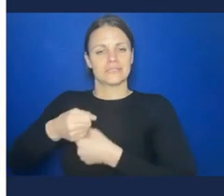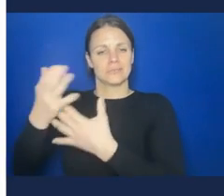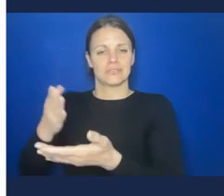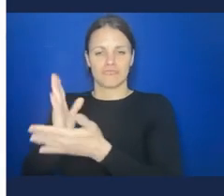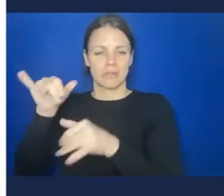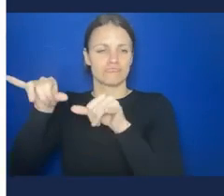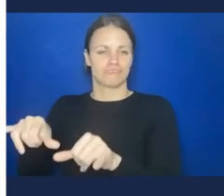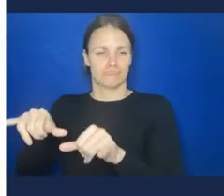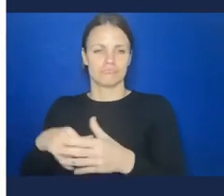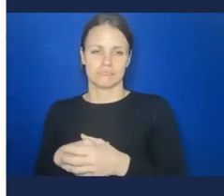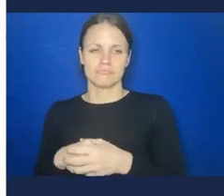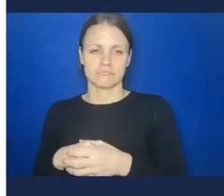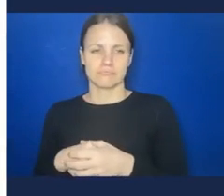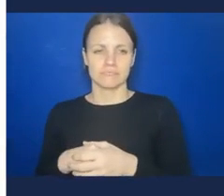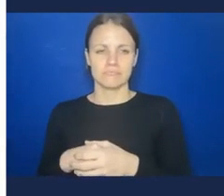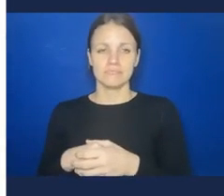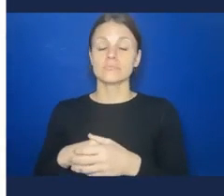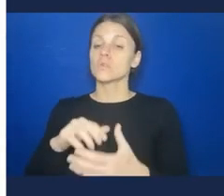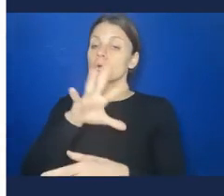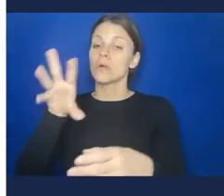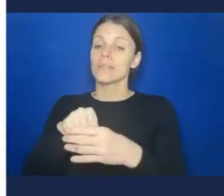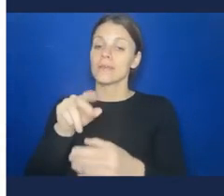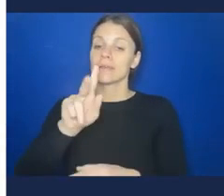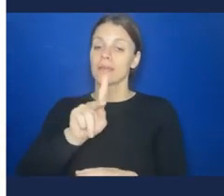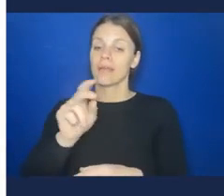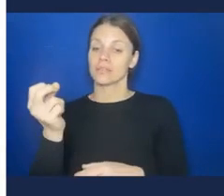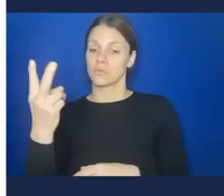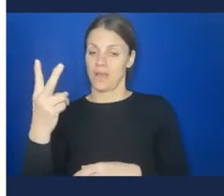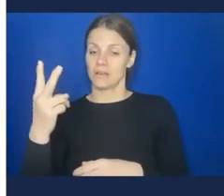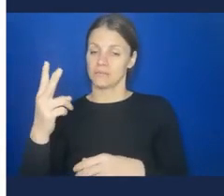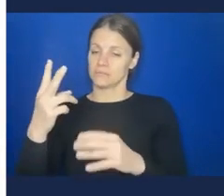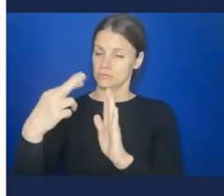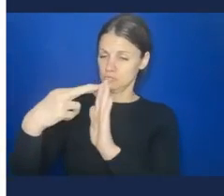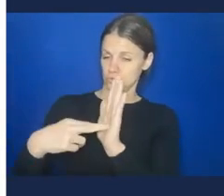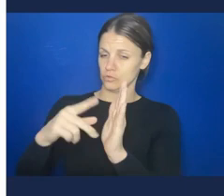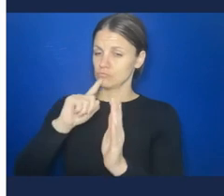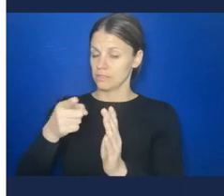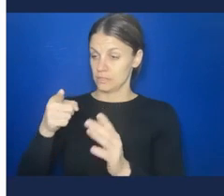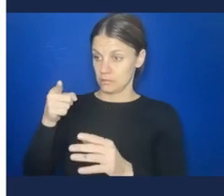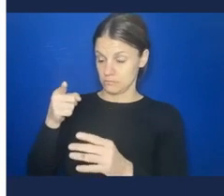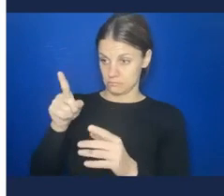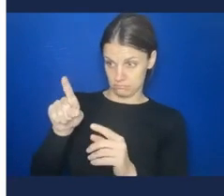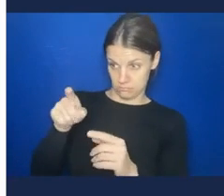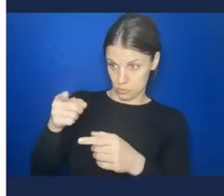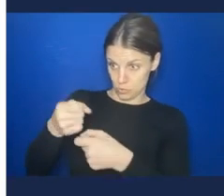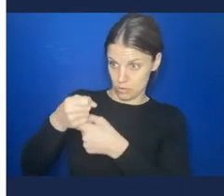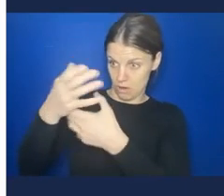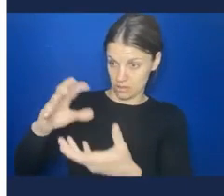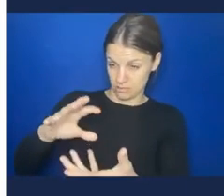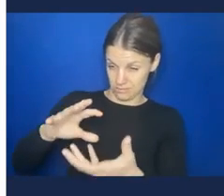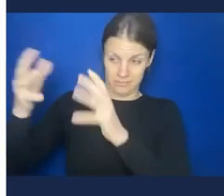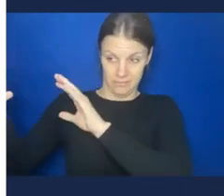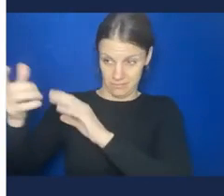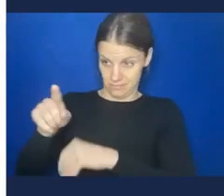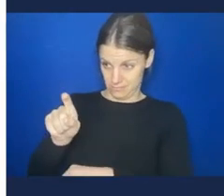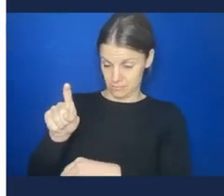intact. So within K-12, the framework is basically, are you causing a disruption? In